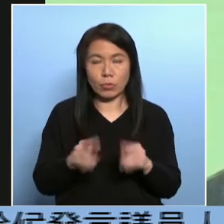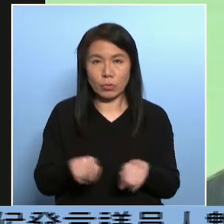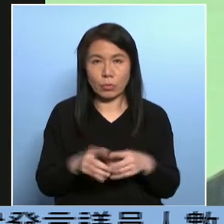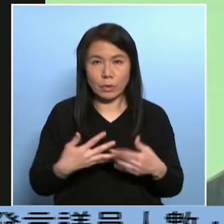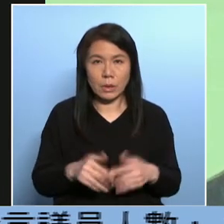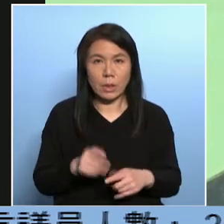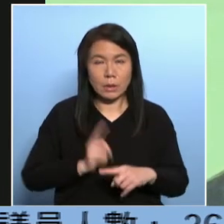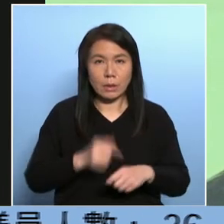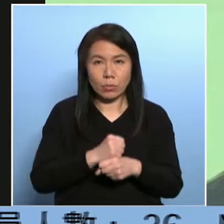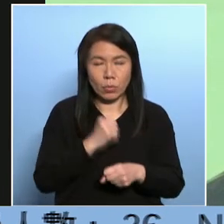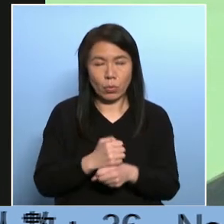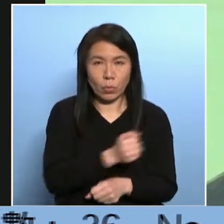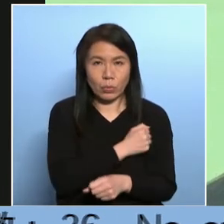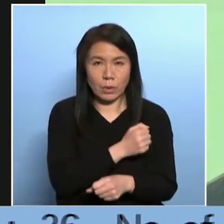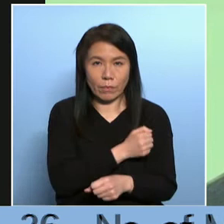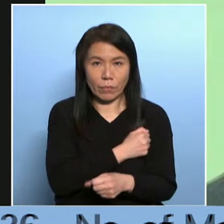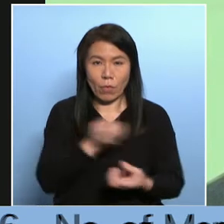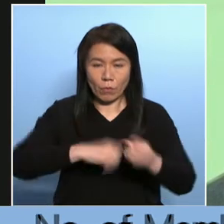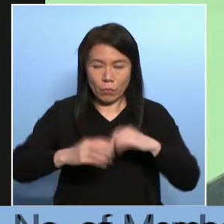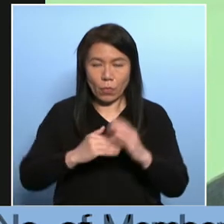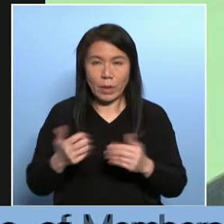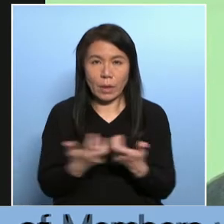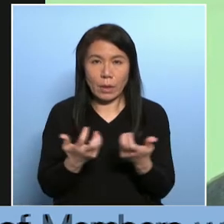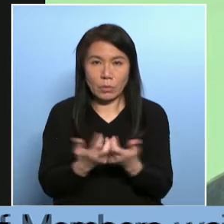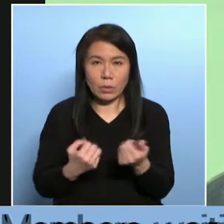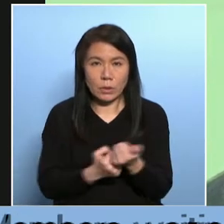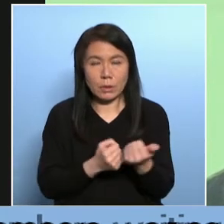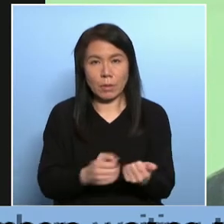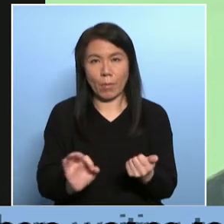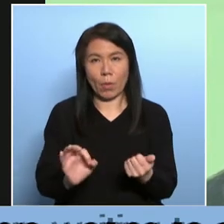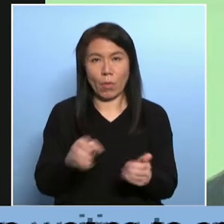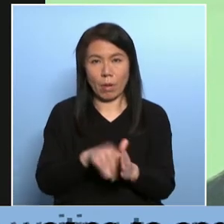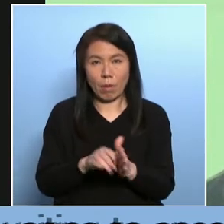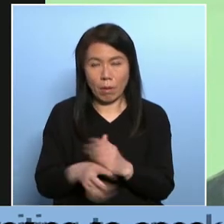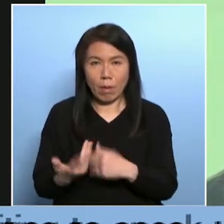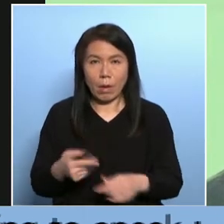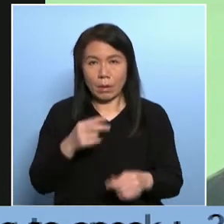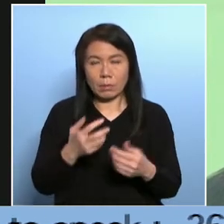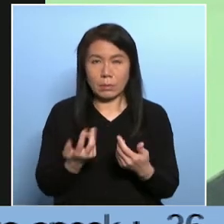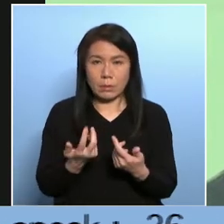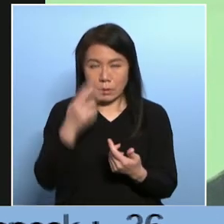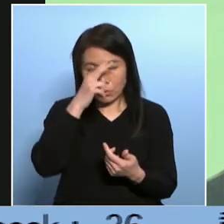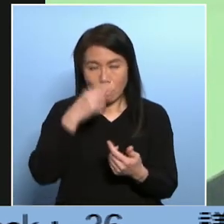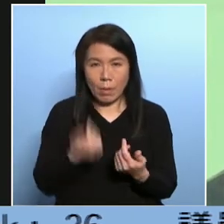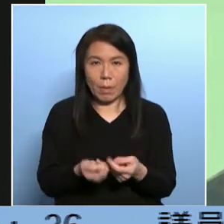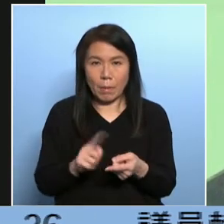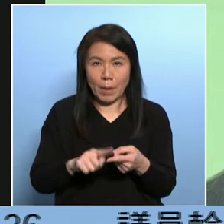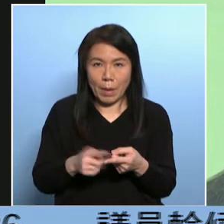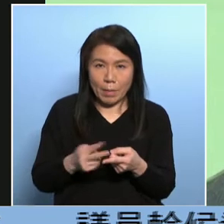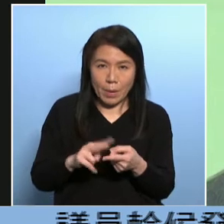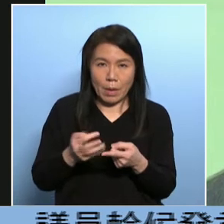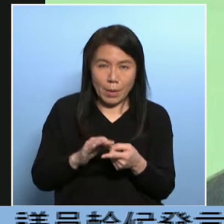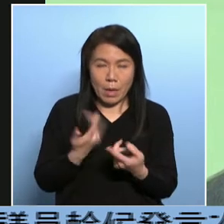them for their contribution. And I understand that they've been working very hard, and without the support